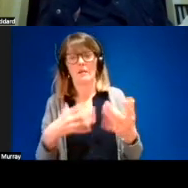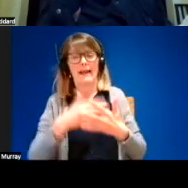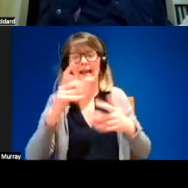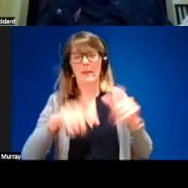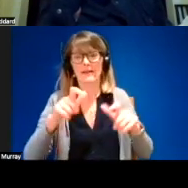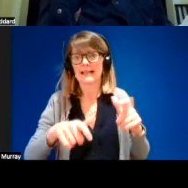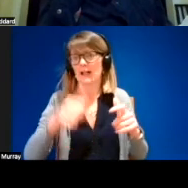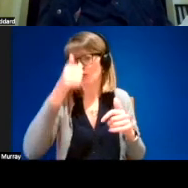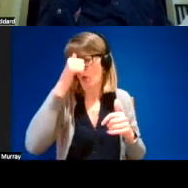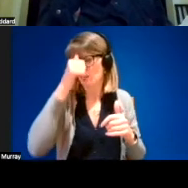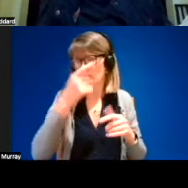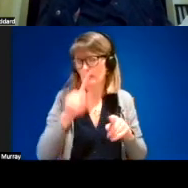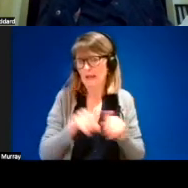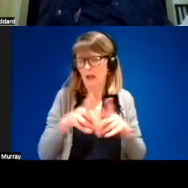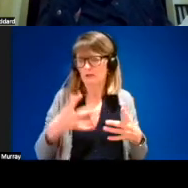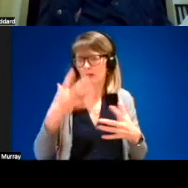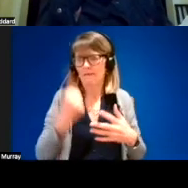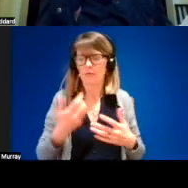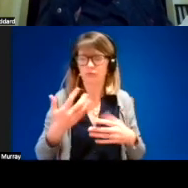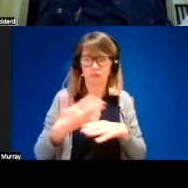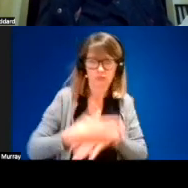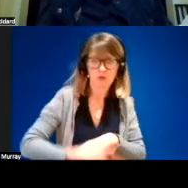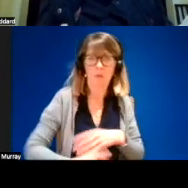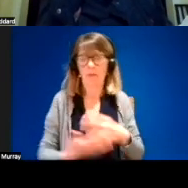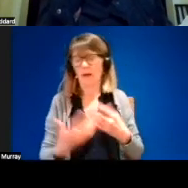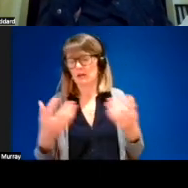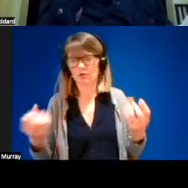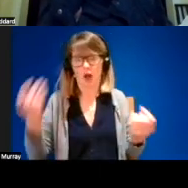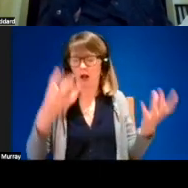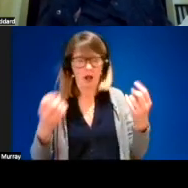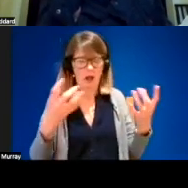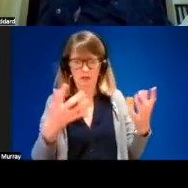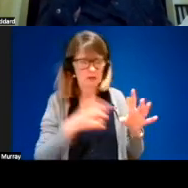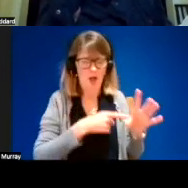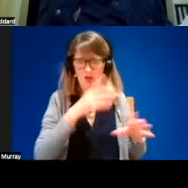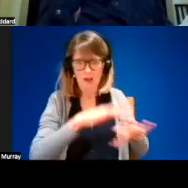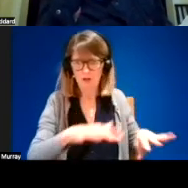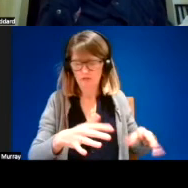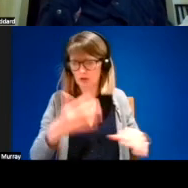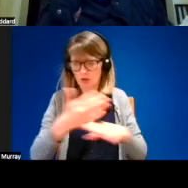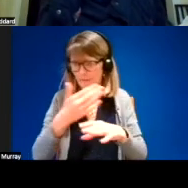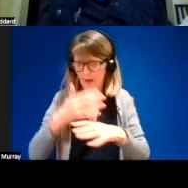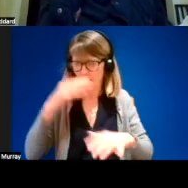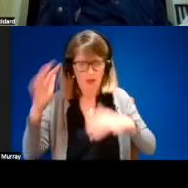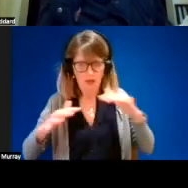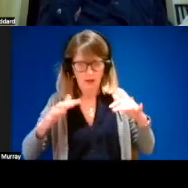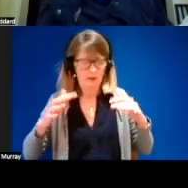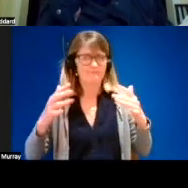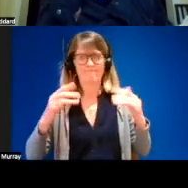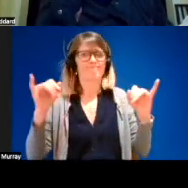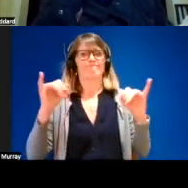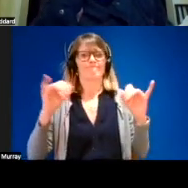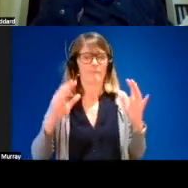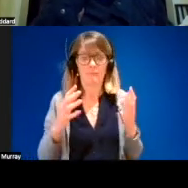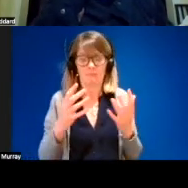hold down a job and juggle a young child will know that there is no question of being able to work long